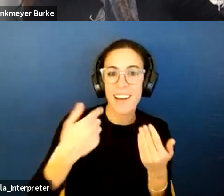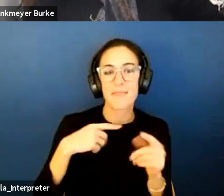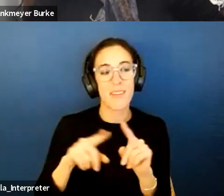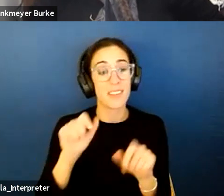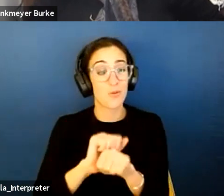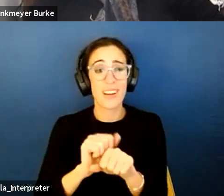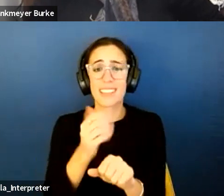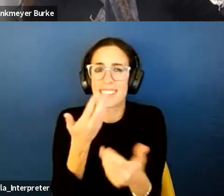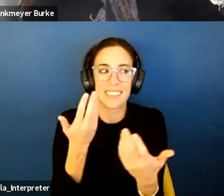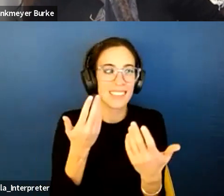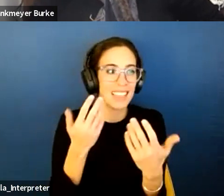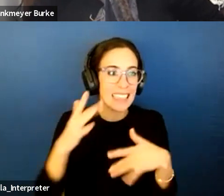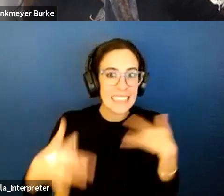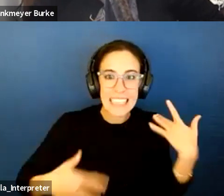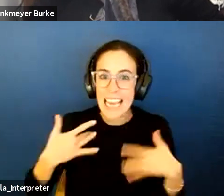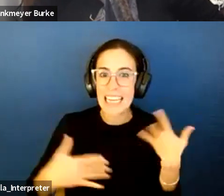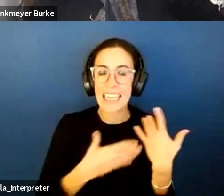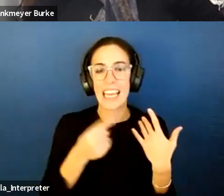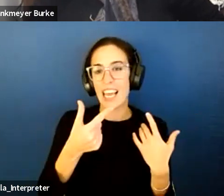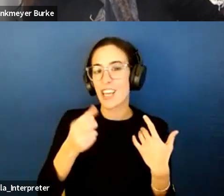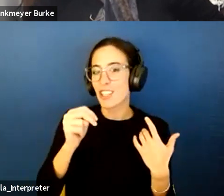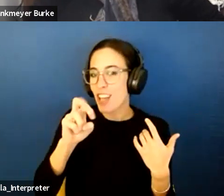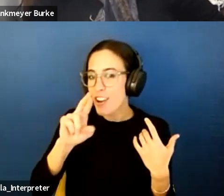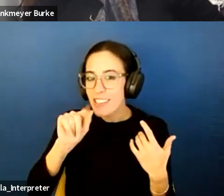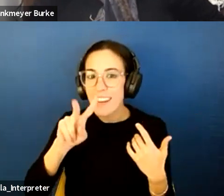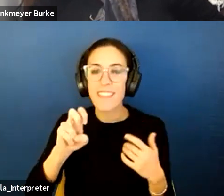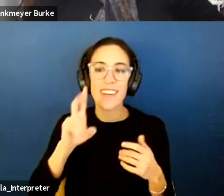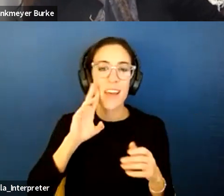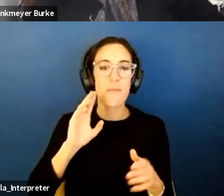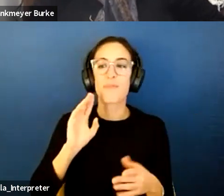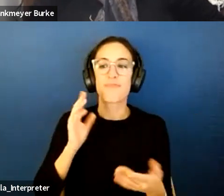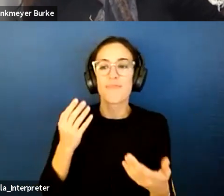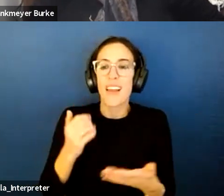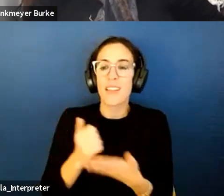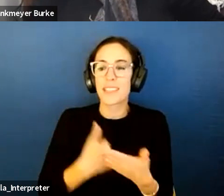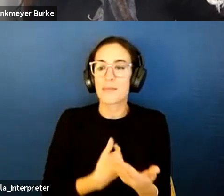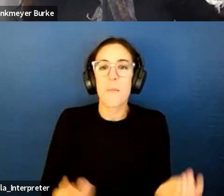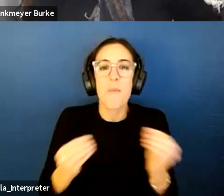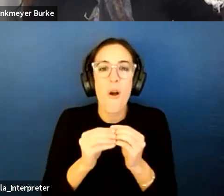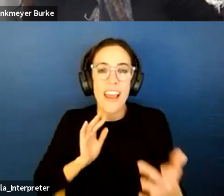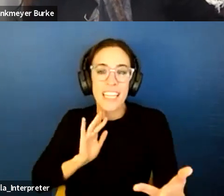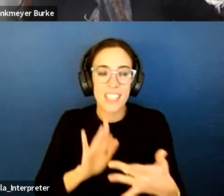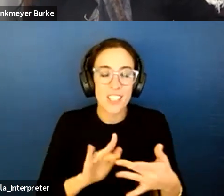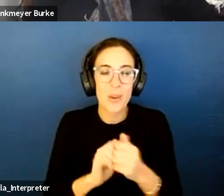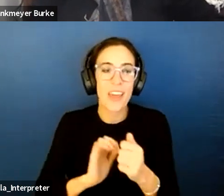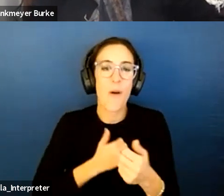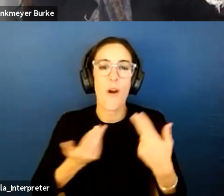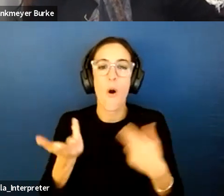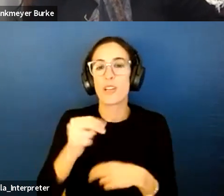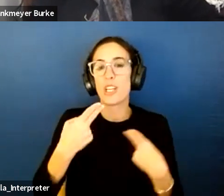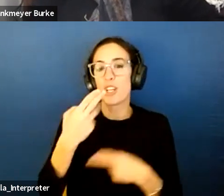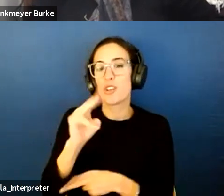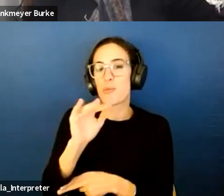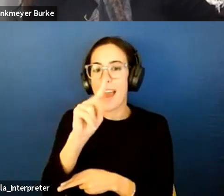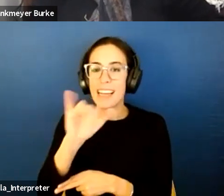is exciting and generative, and puts us much more in touch with our own kind of humanity and our capacity to love and care